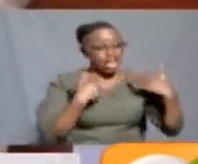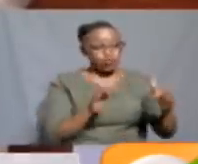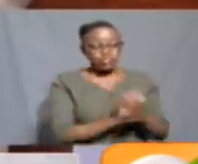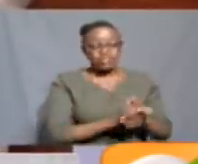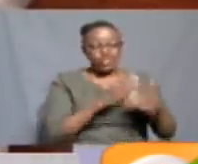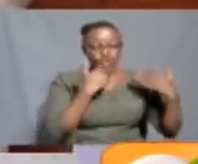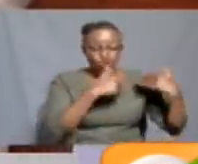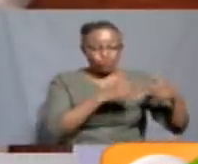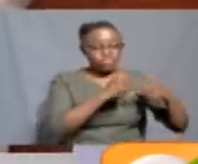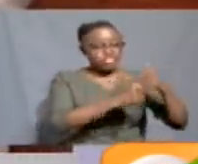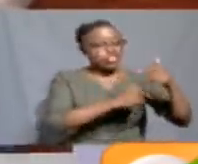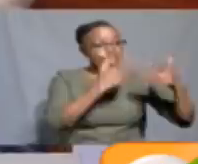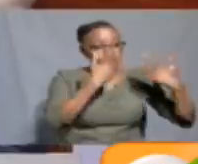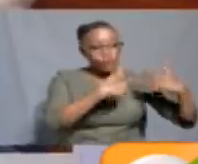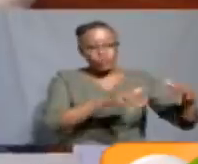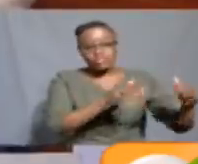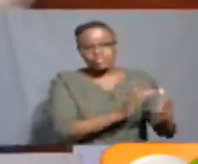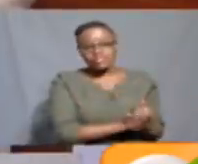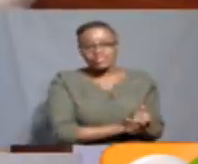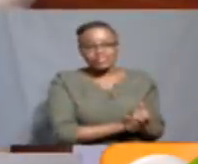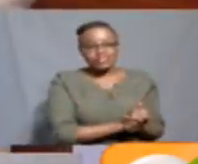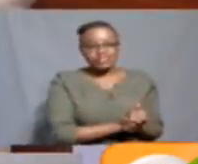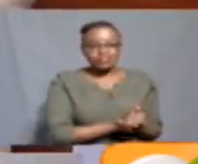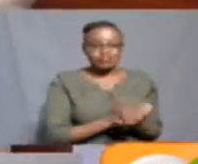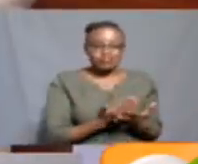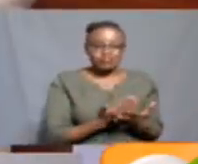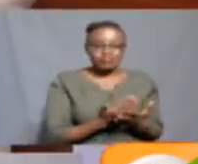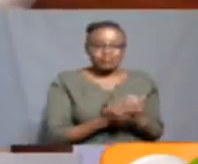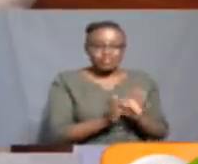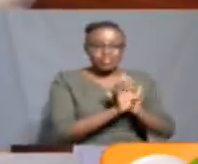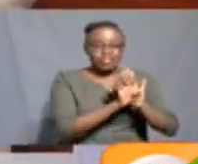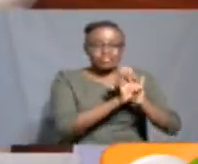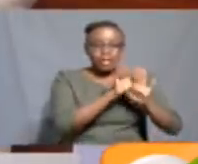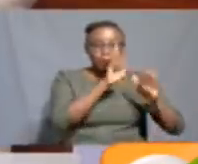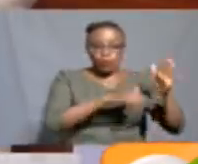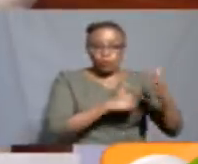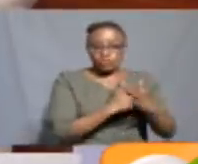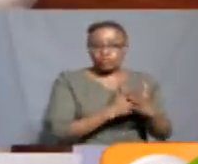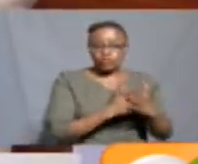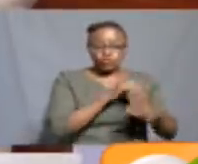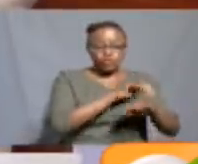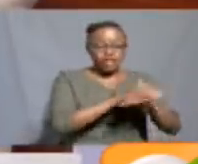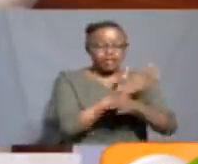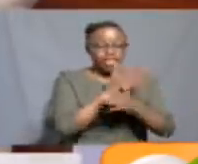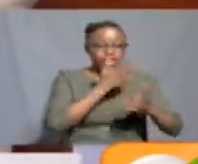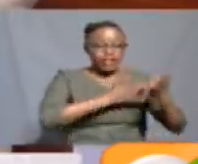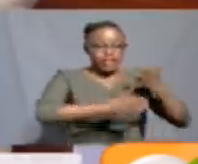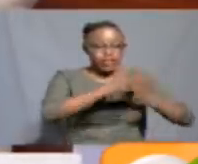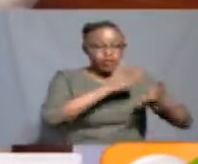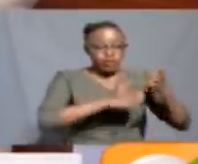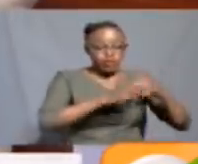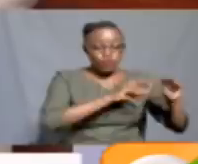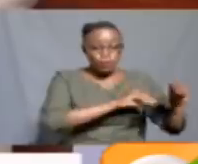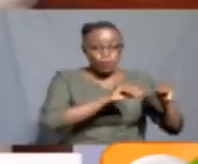missing out is this very simple, is that to get an economy really